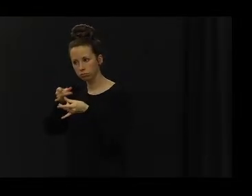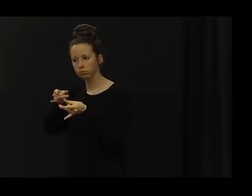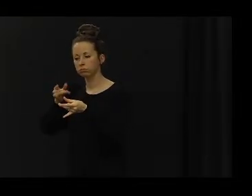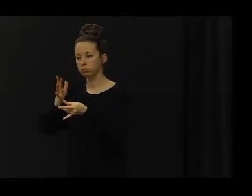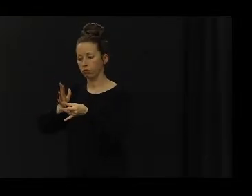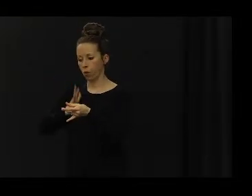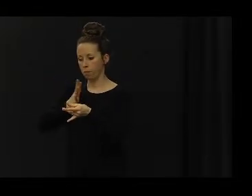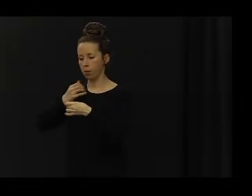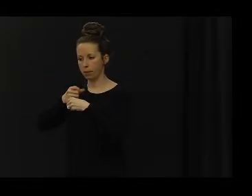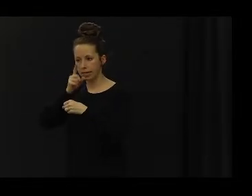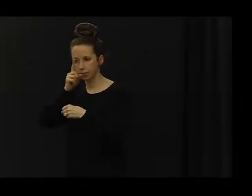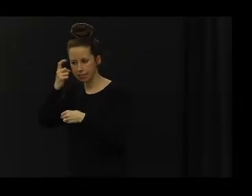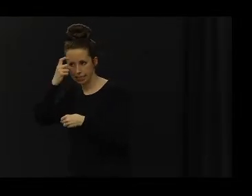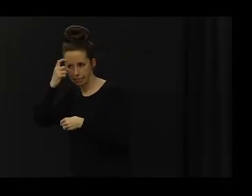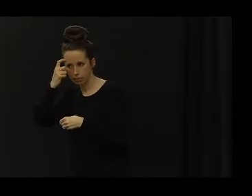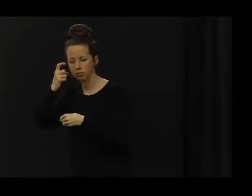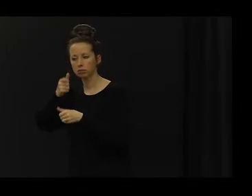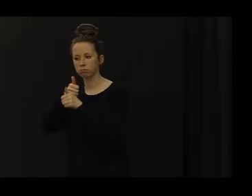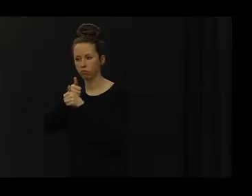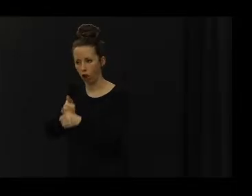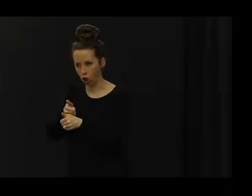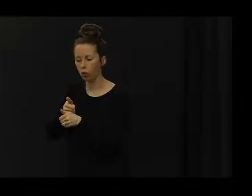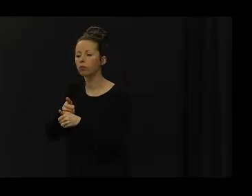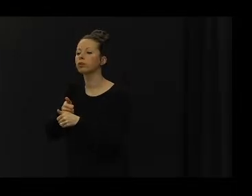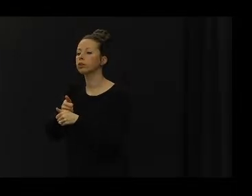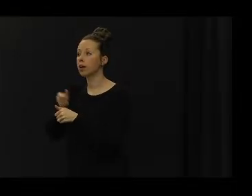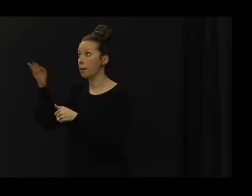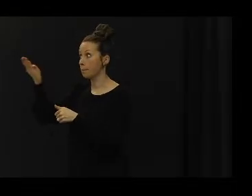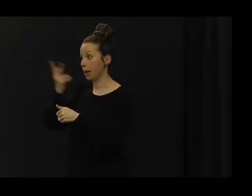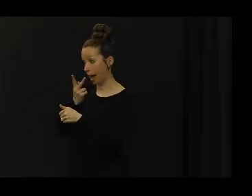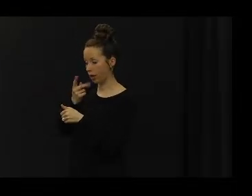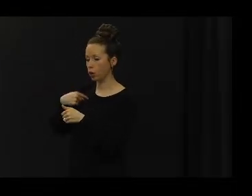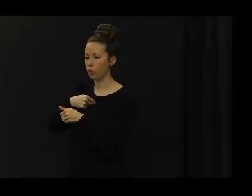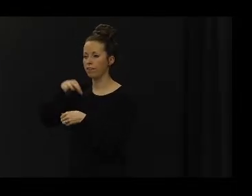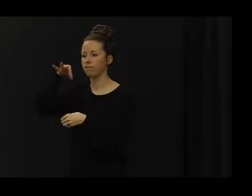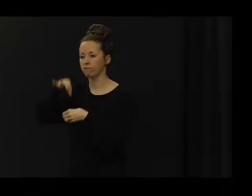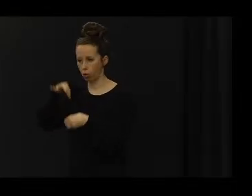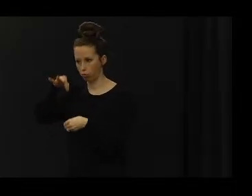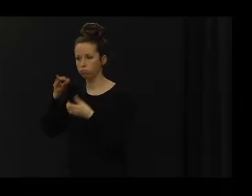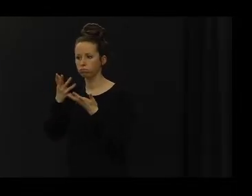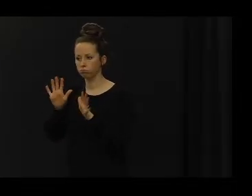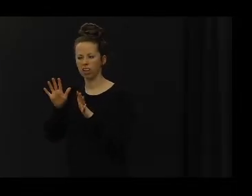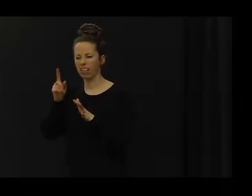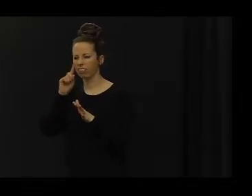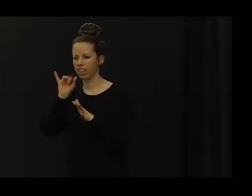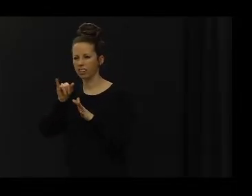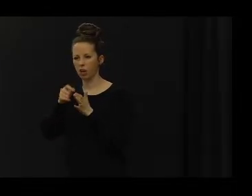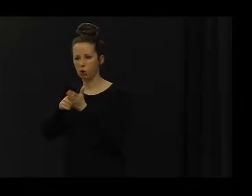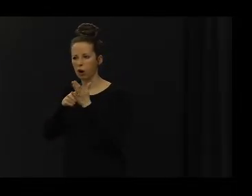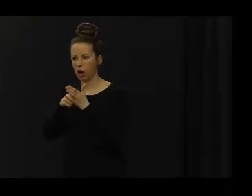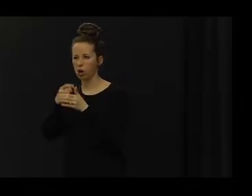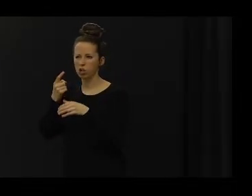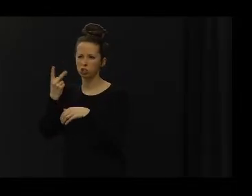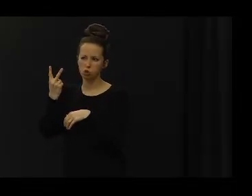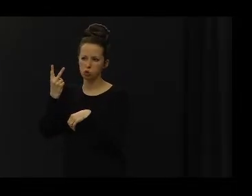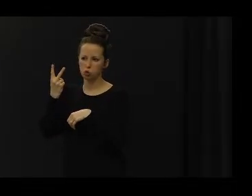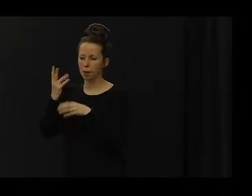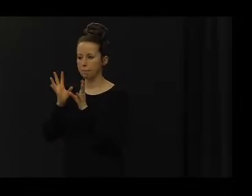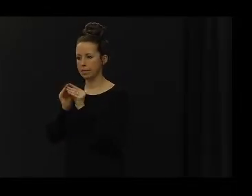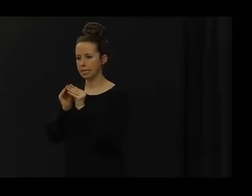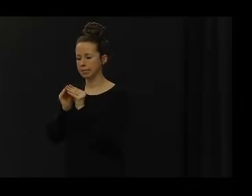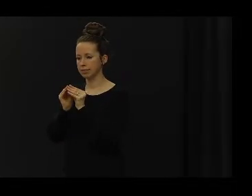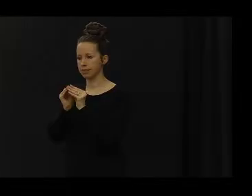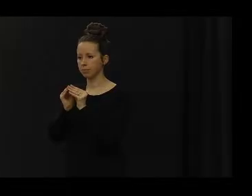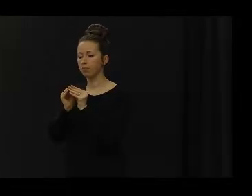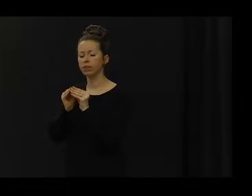board and we voted on those bylaws. And so it took the course of 1 or 2 meetings and we had it. And